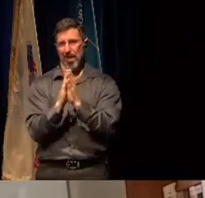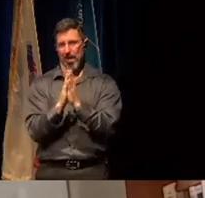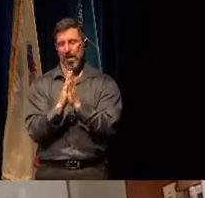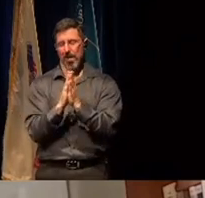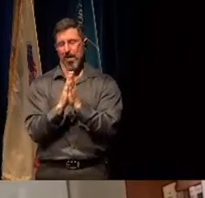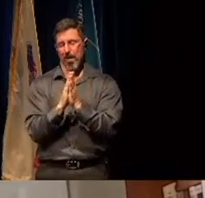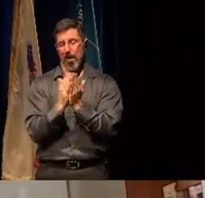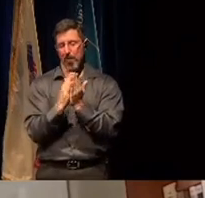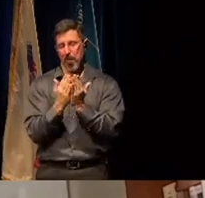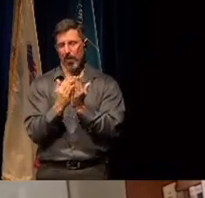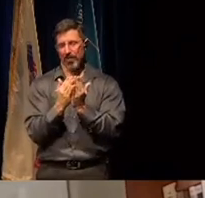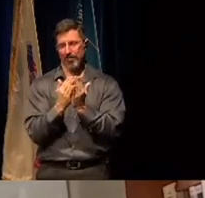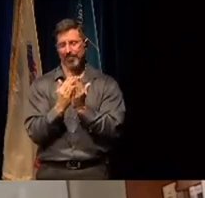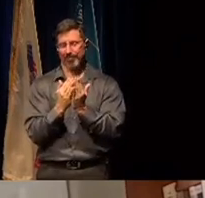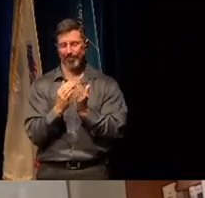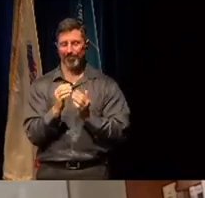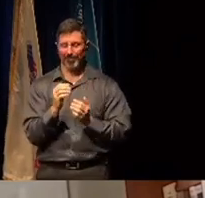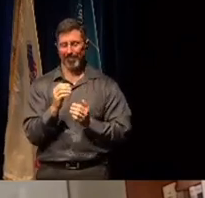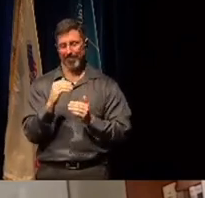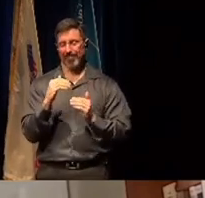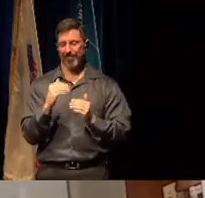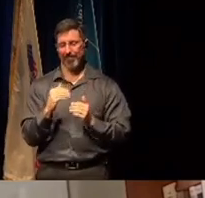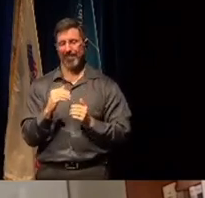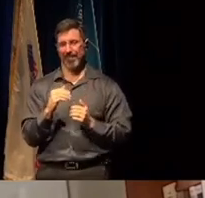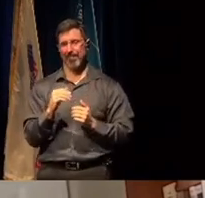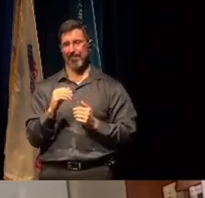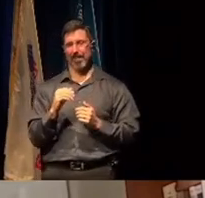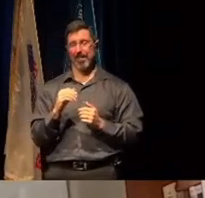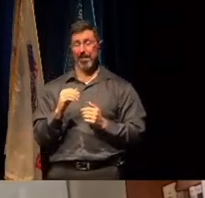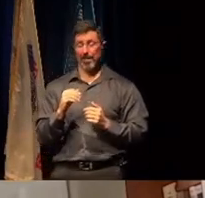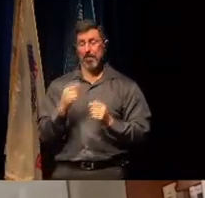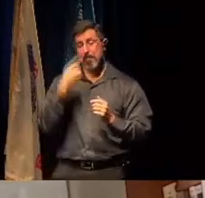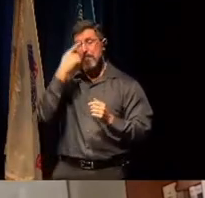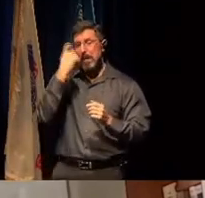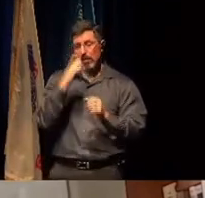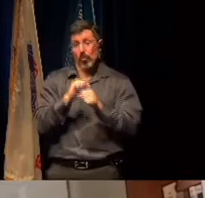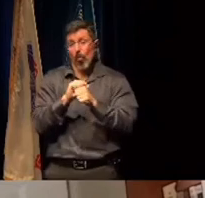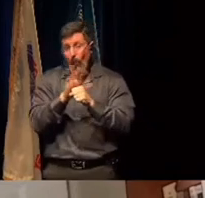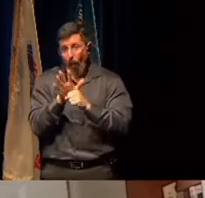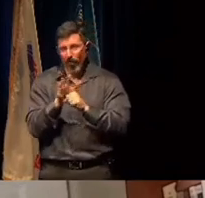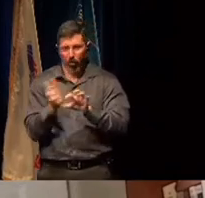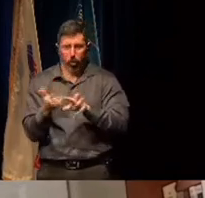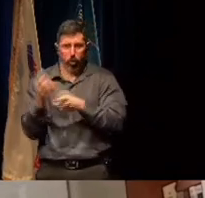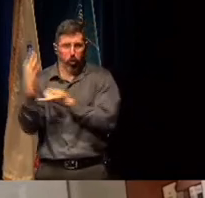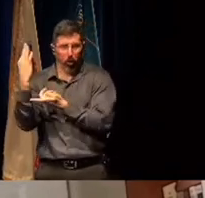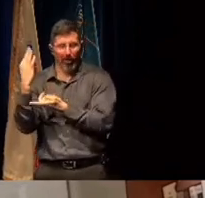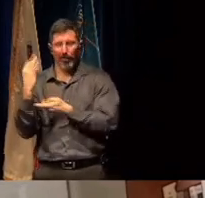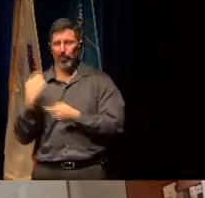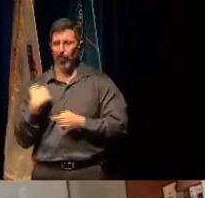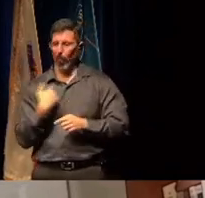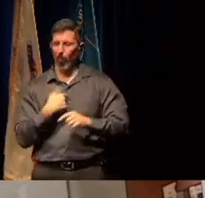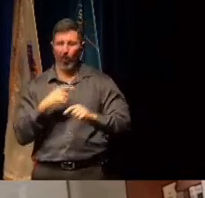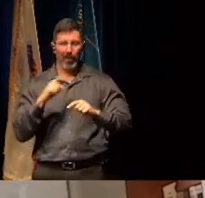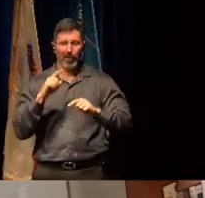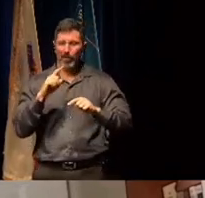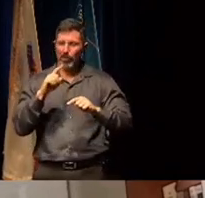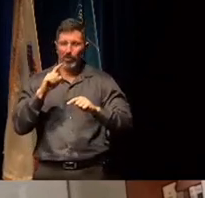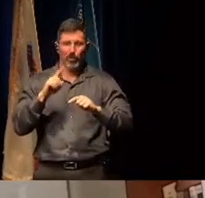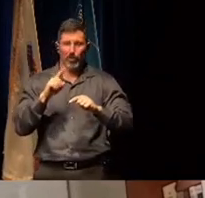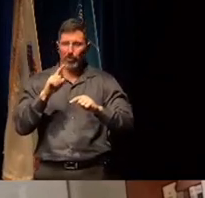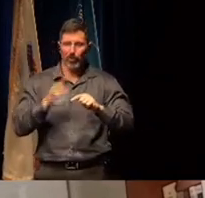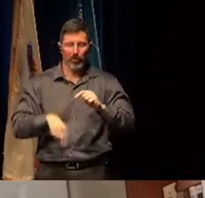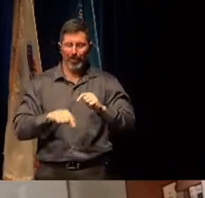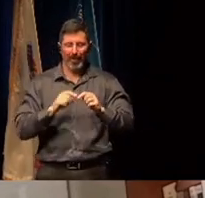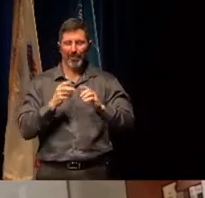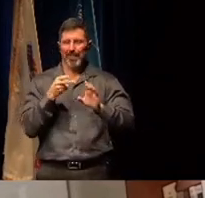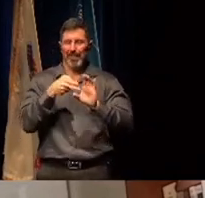COVID hit. The country shut down. We couldn't get in the news cycle. Bookstores were closed. All of our signings were